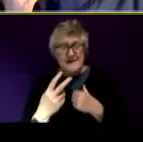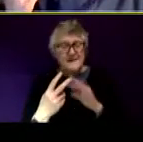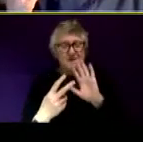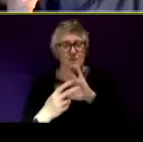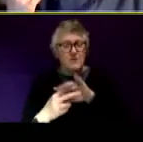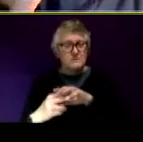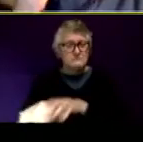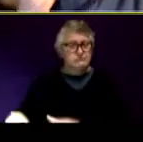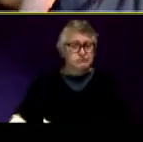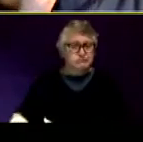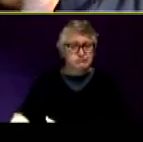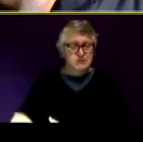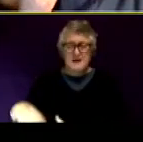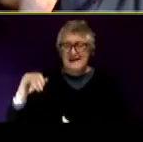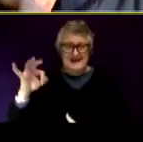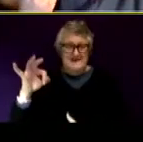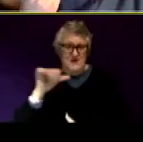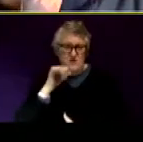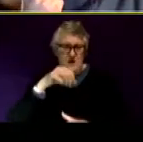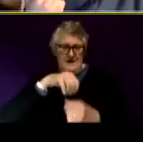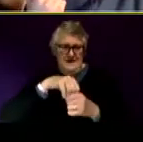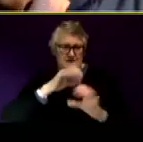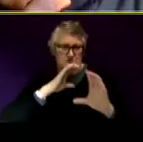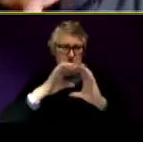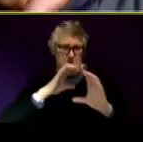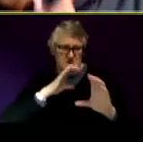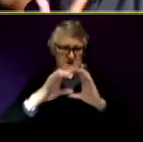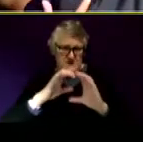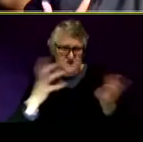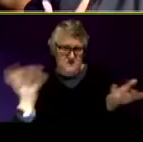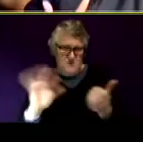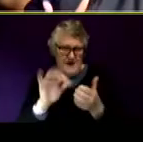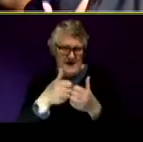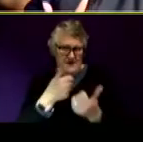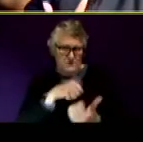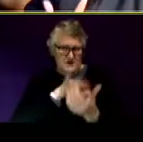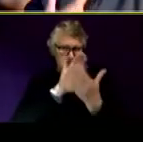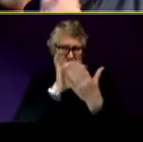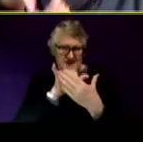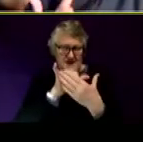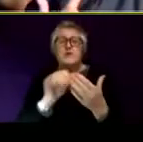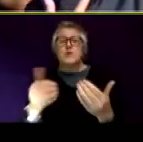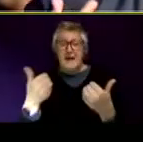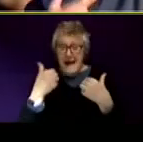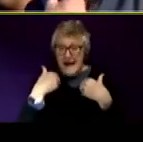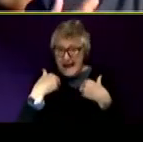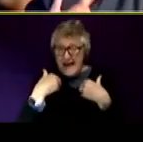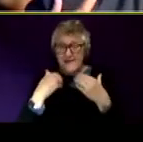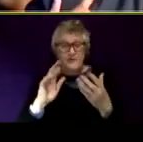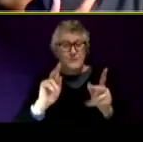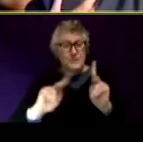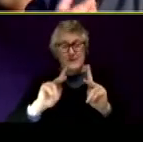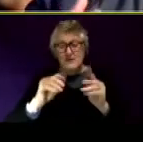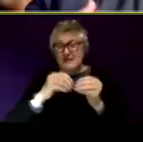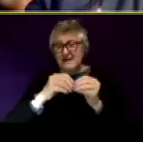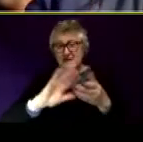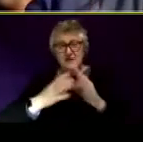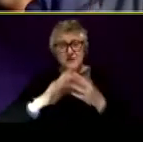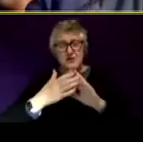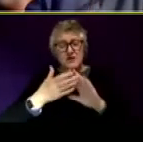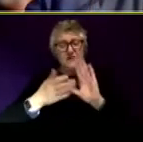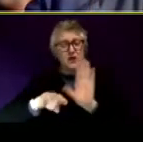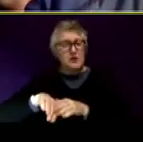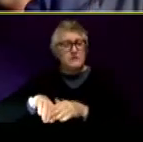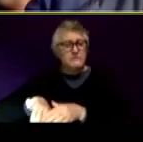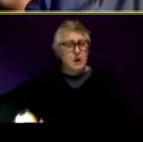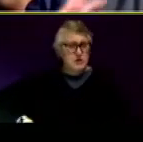conversation. And so how do we tackle that too? Okay, we have people in the community who are just marginalized, and they are